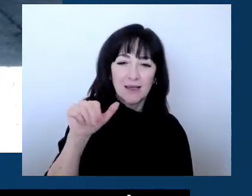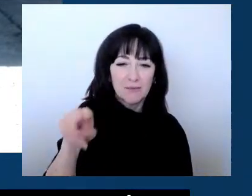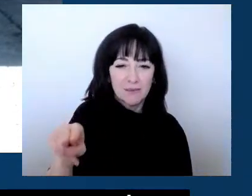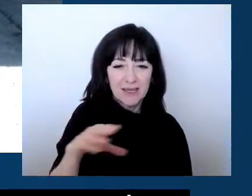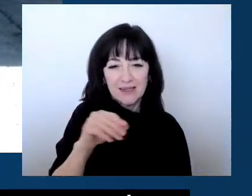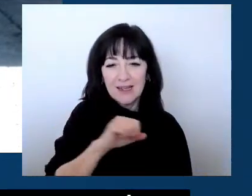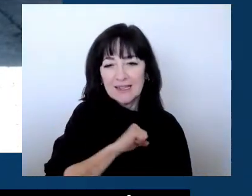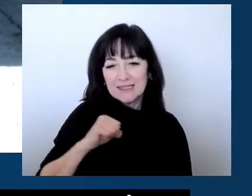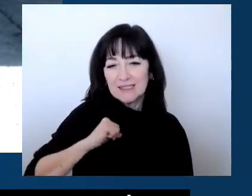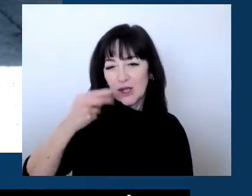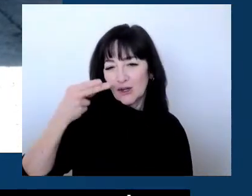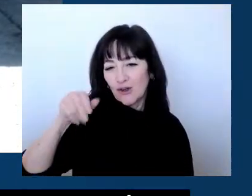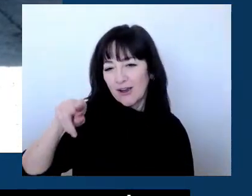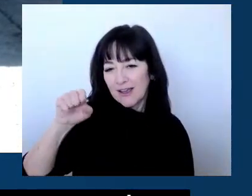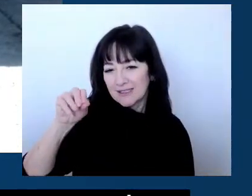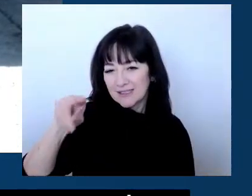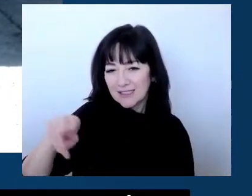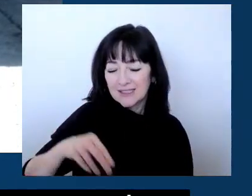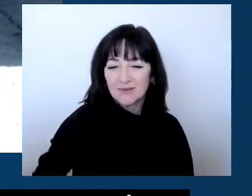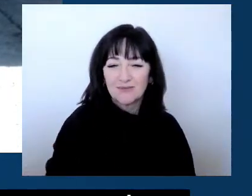Senator Hansen,